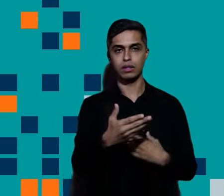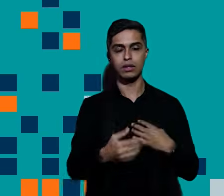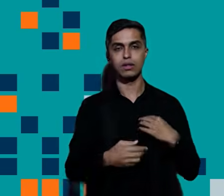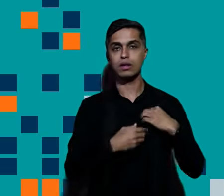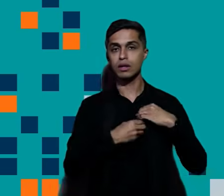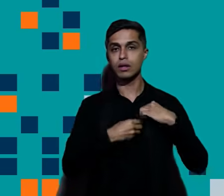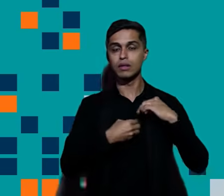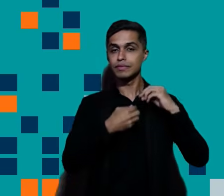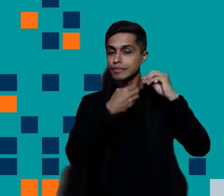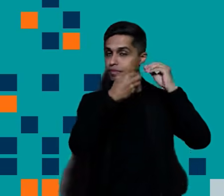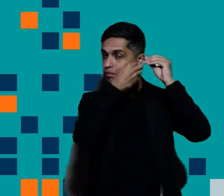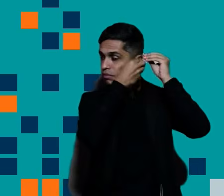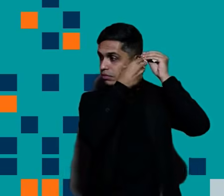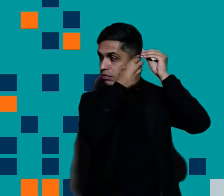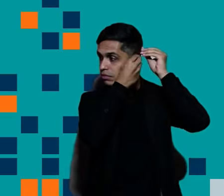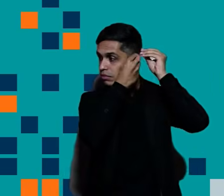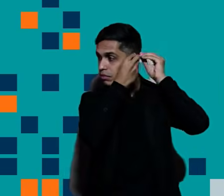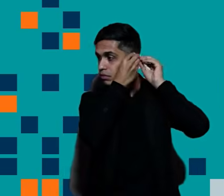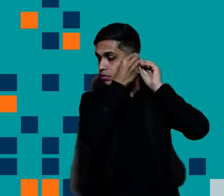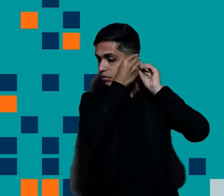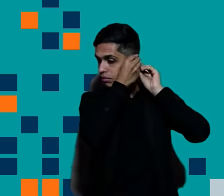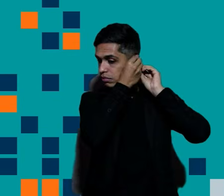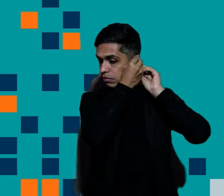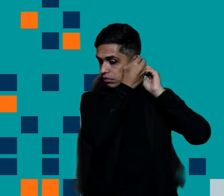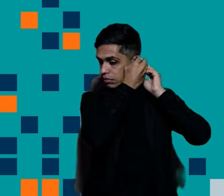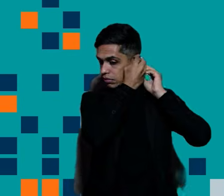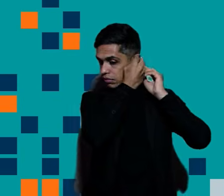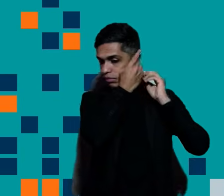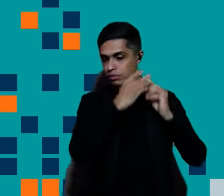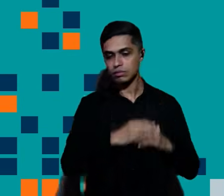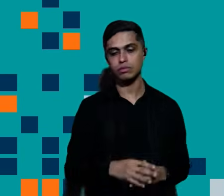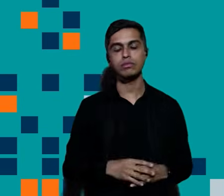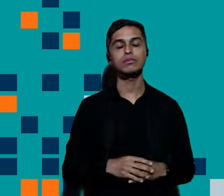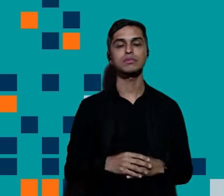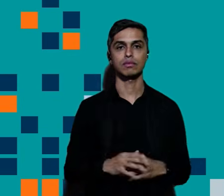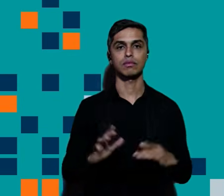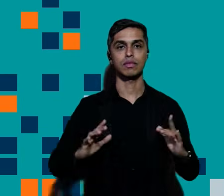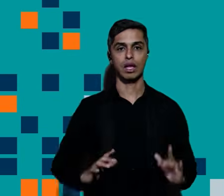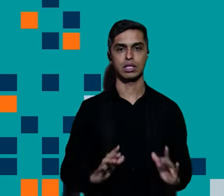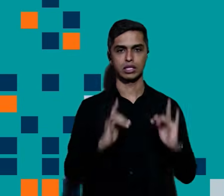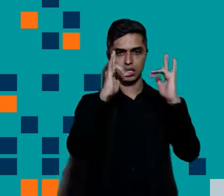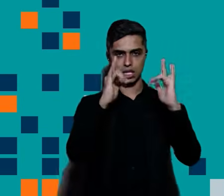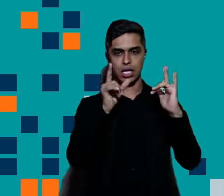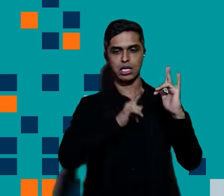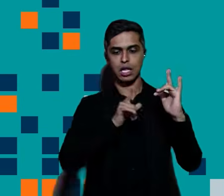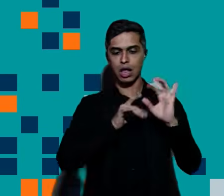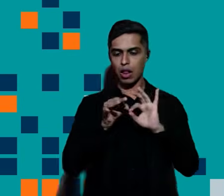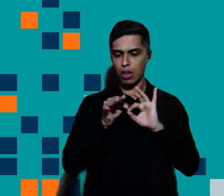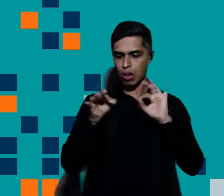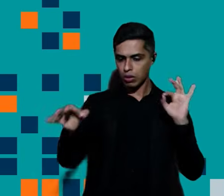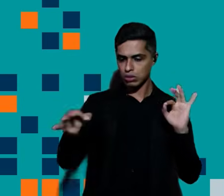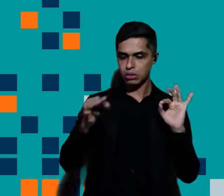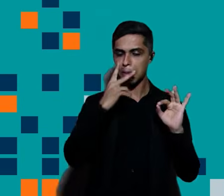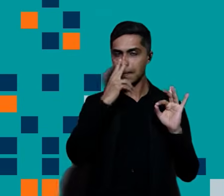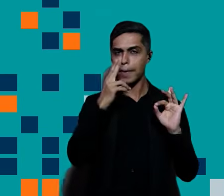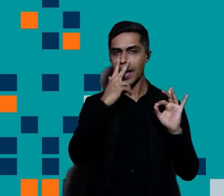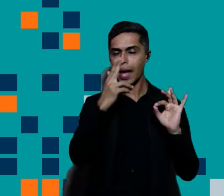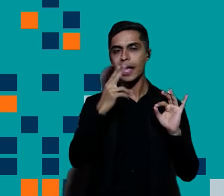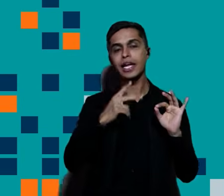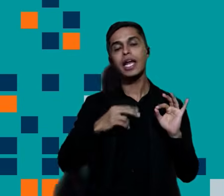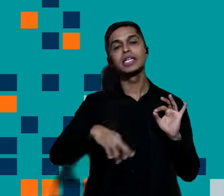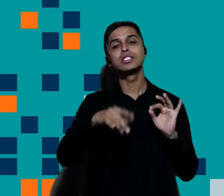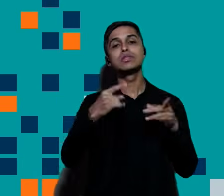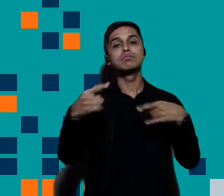this constants and distance, this motion that you know in music, you know, those regular rhythms that happen, and then